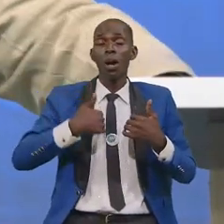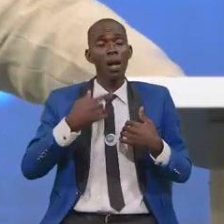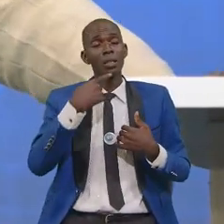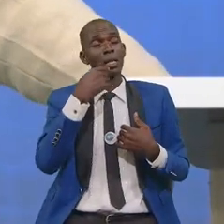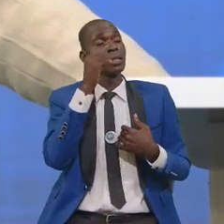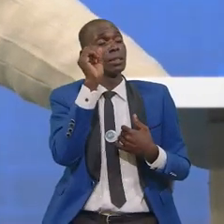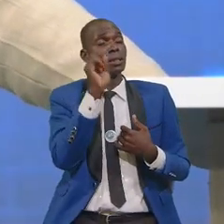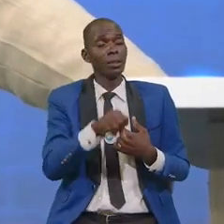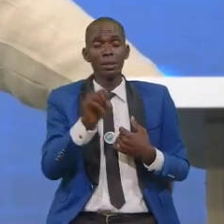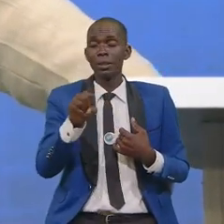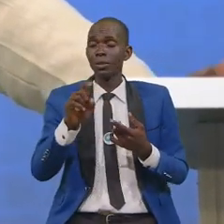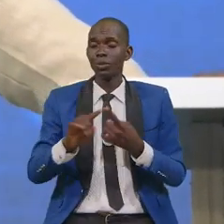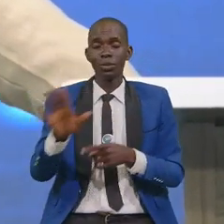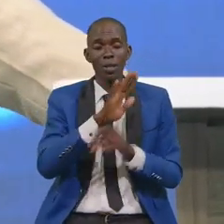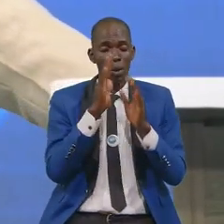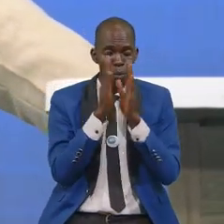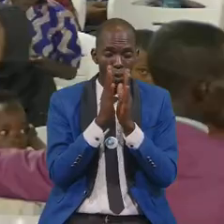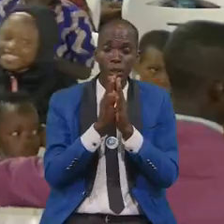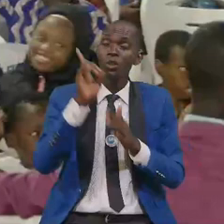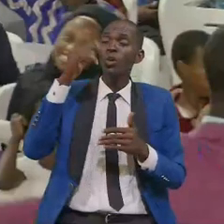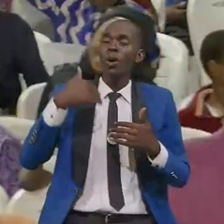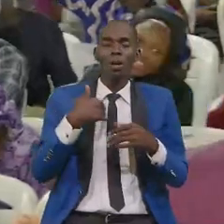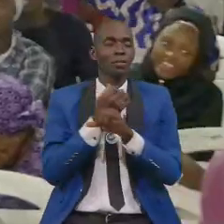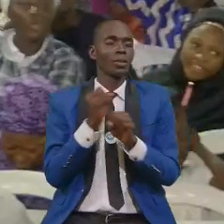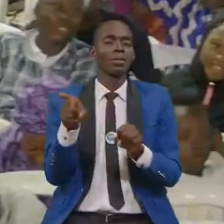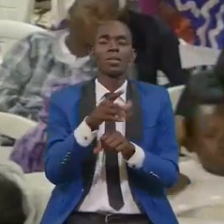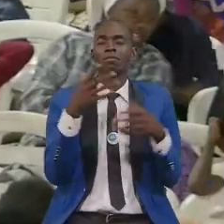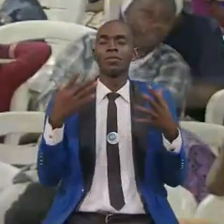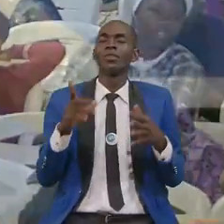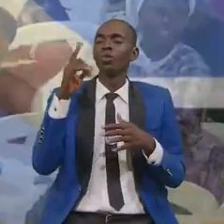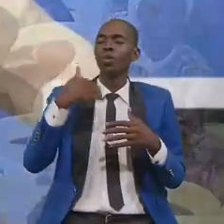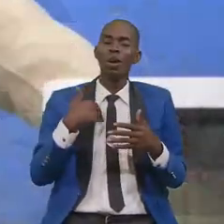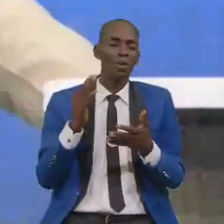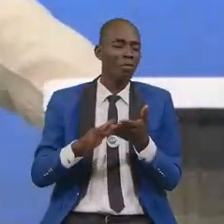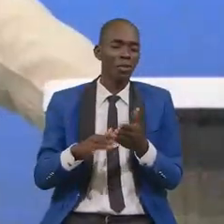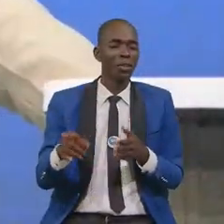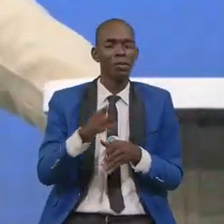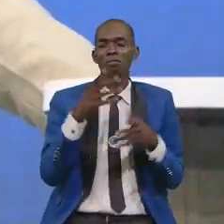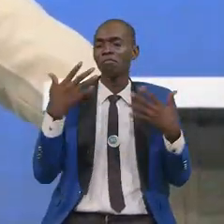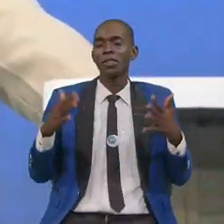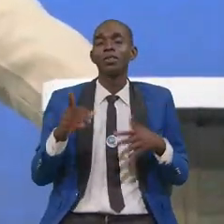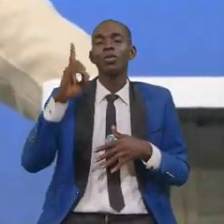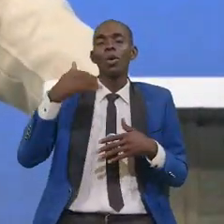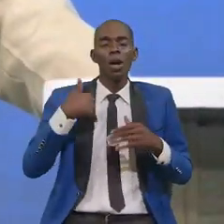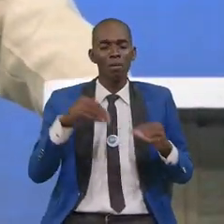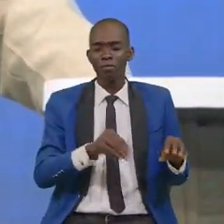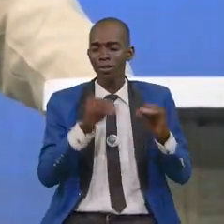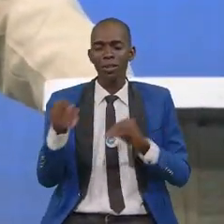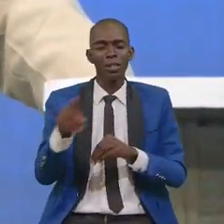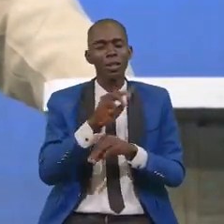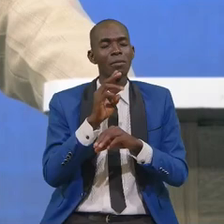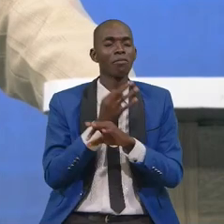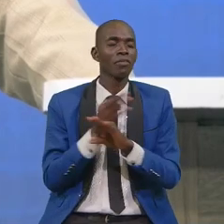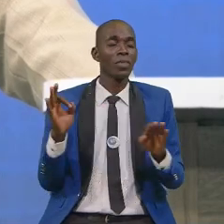their prayer. You have saved them. You have forgiven them. You have set them free. And I pray that